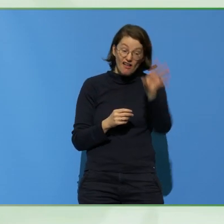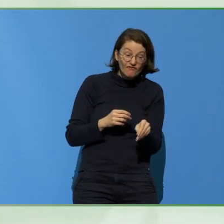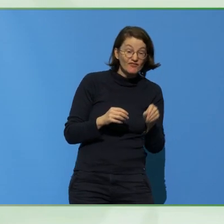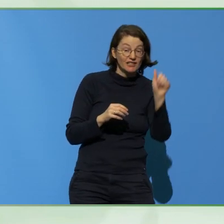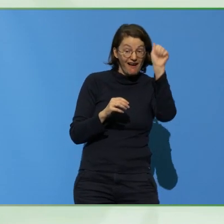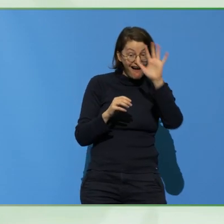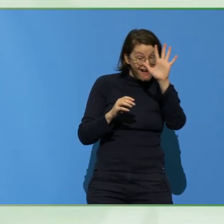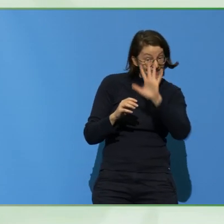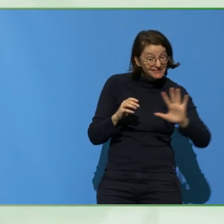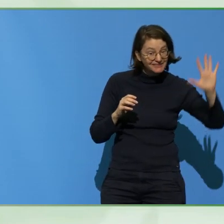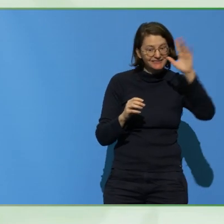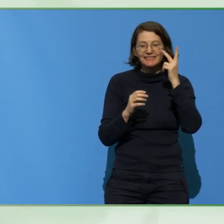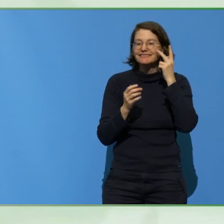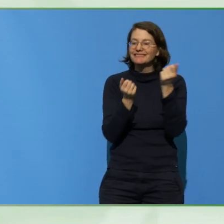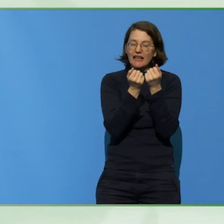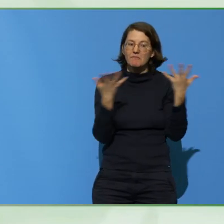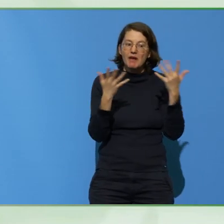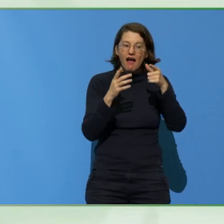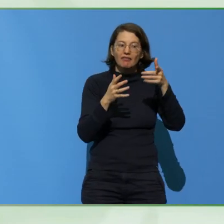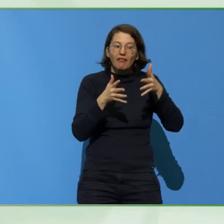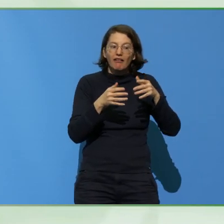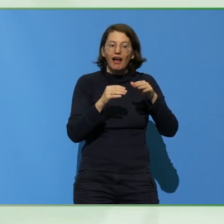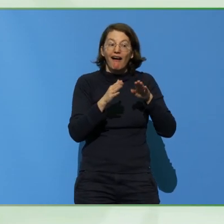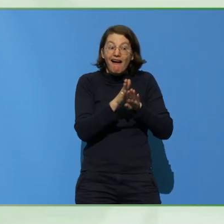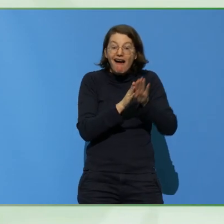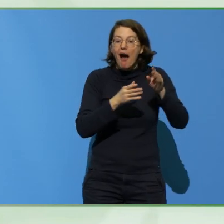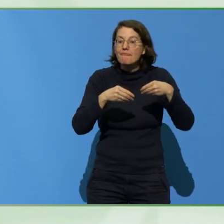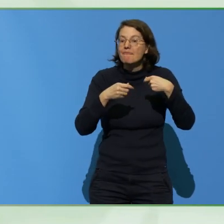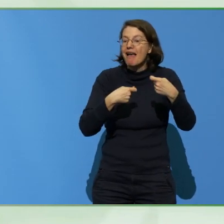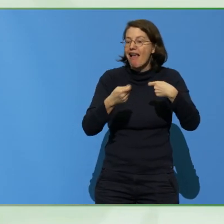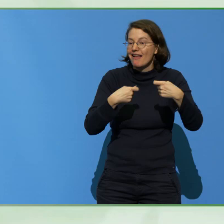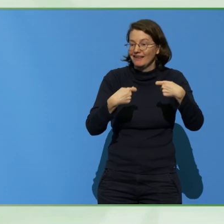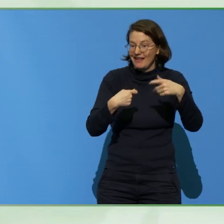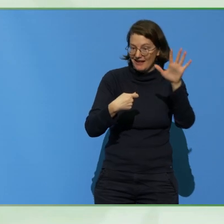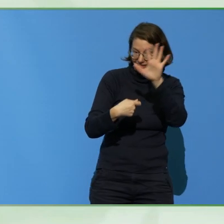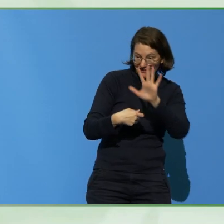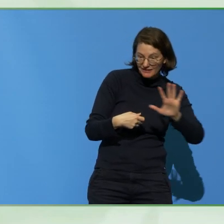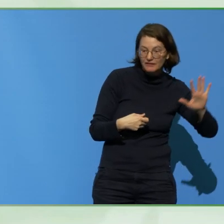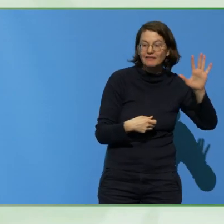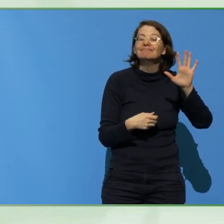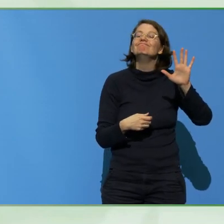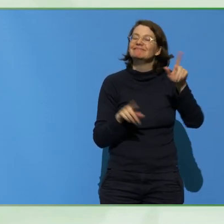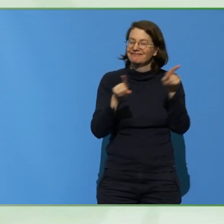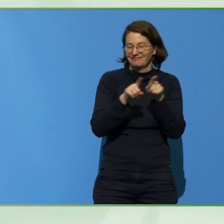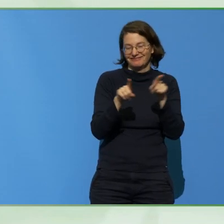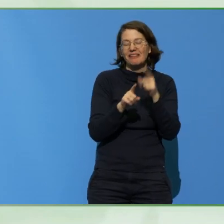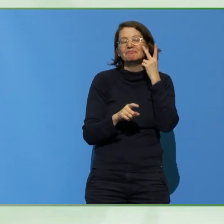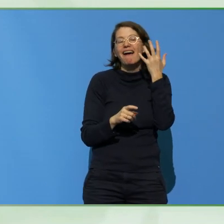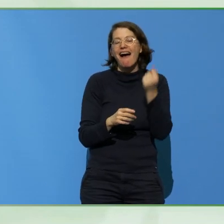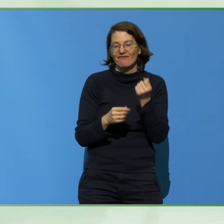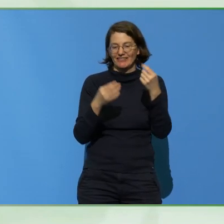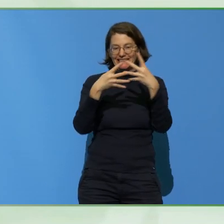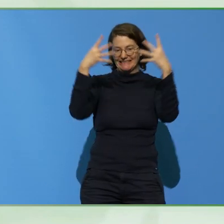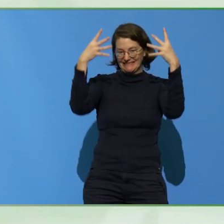make scaling challenging, especially if the ventures are in, say, hardware and